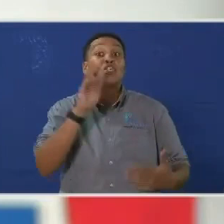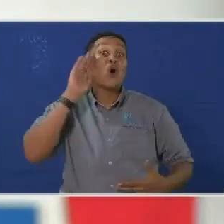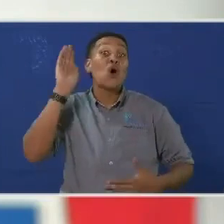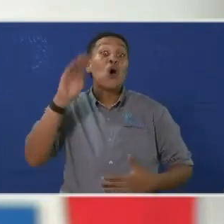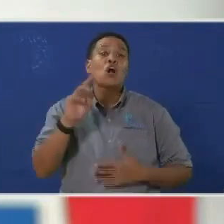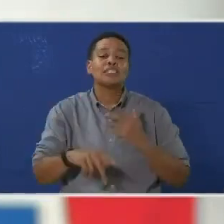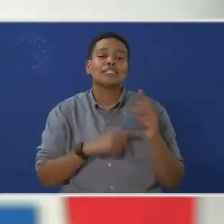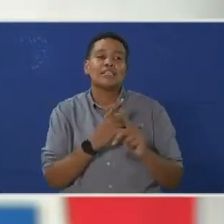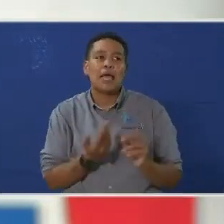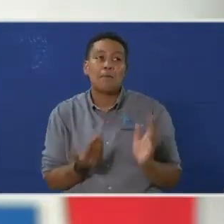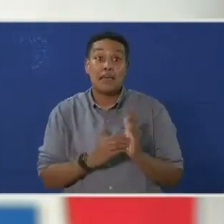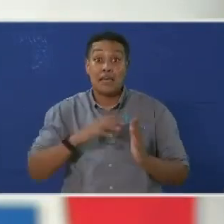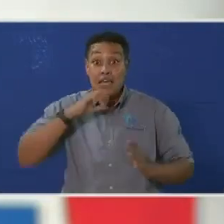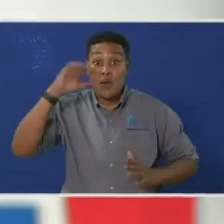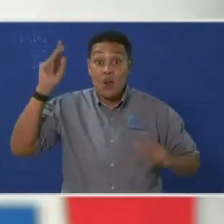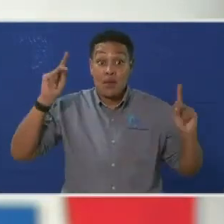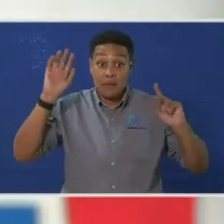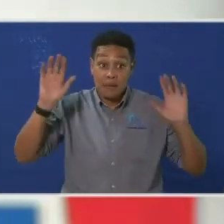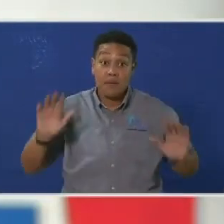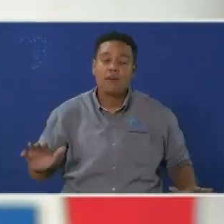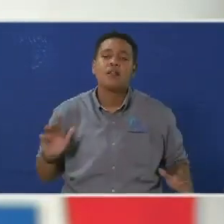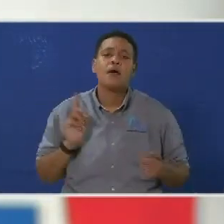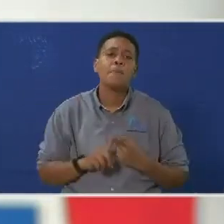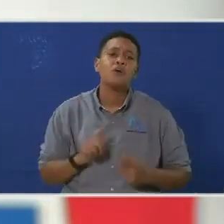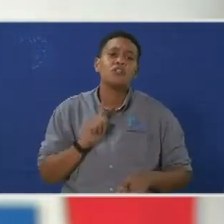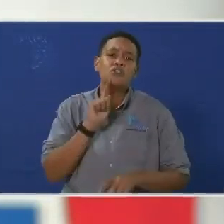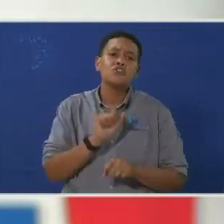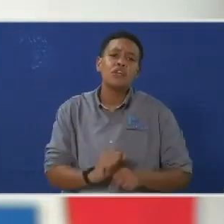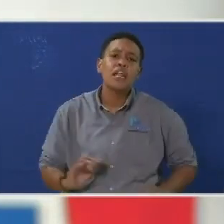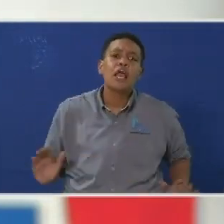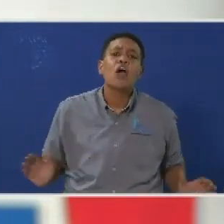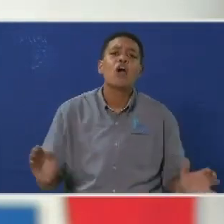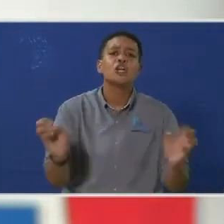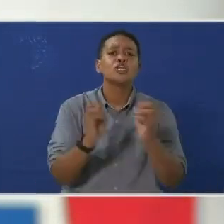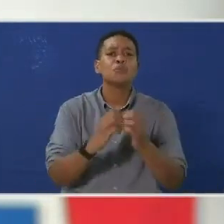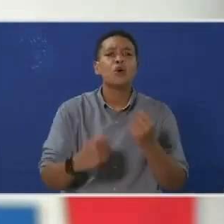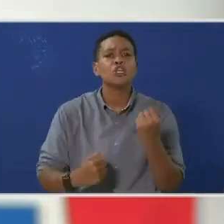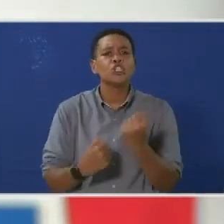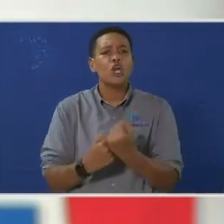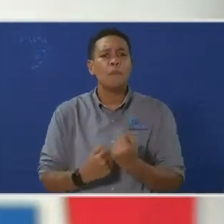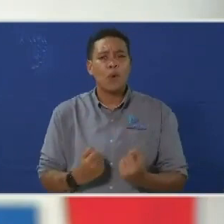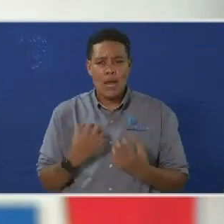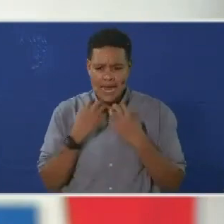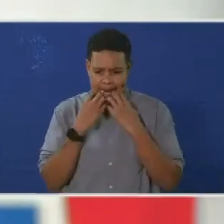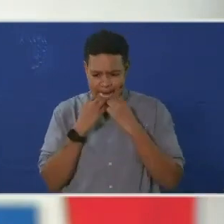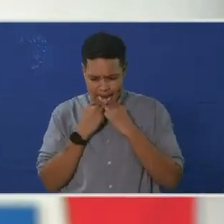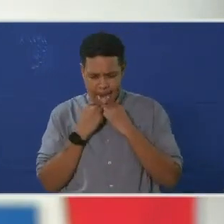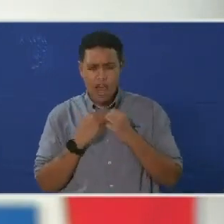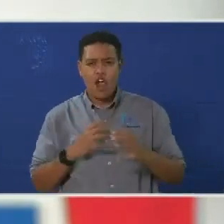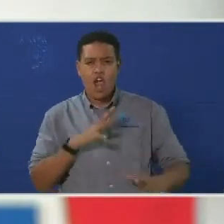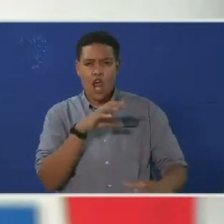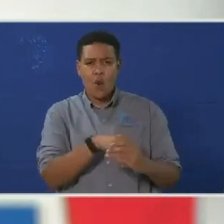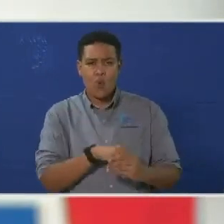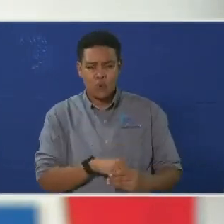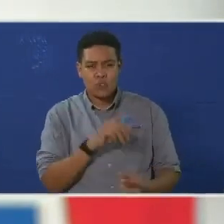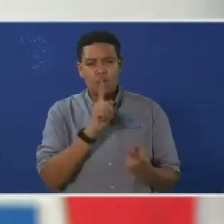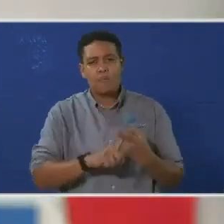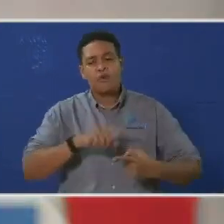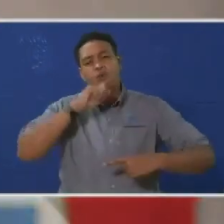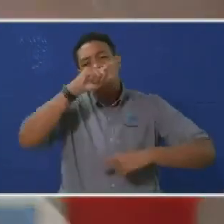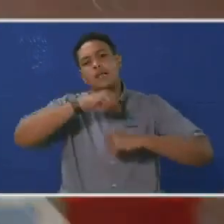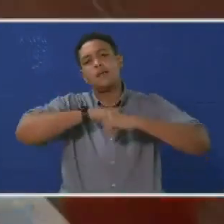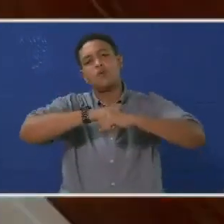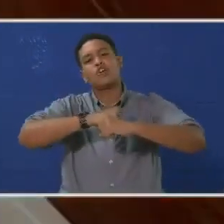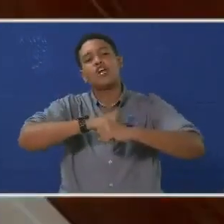forms against senior citizens and encourage greater support, care, inclusion, and